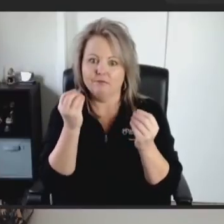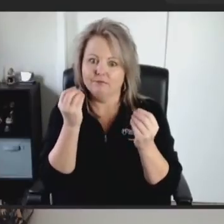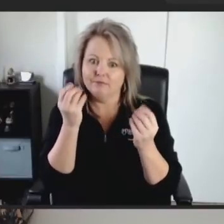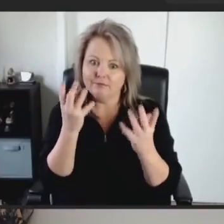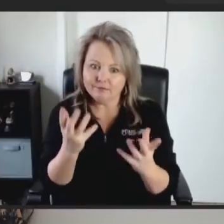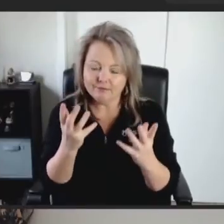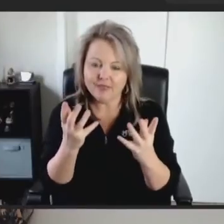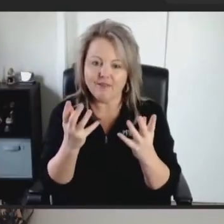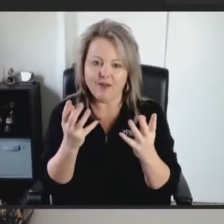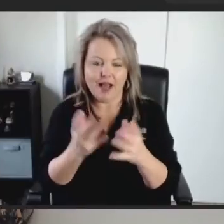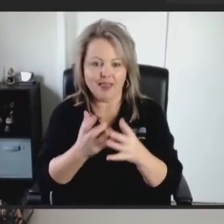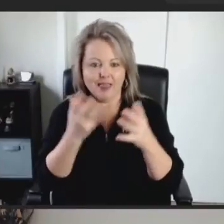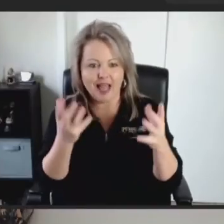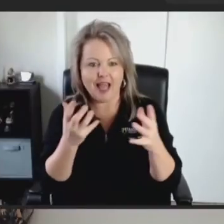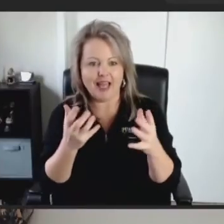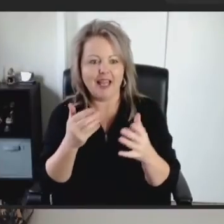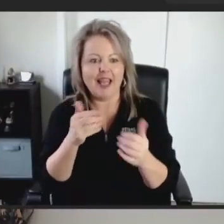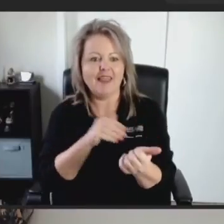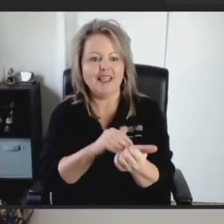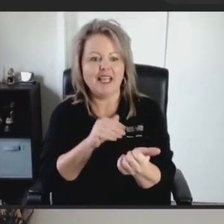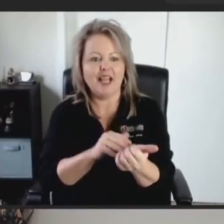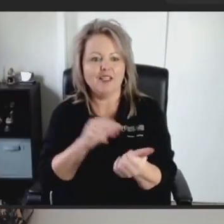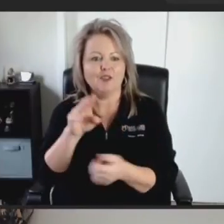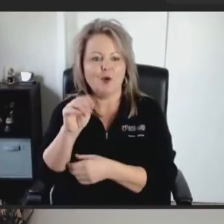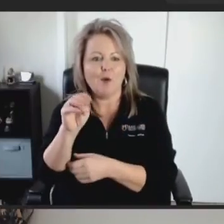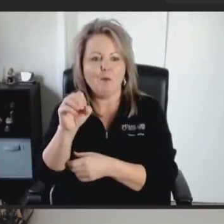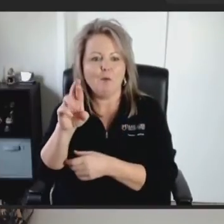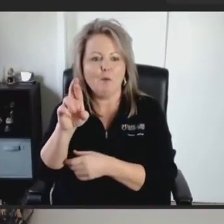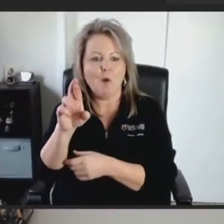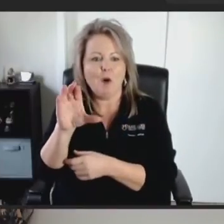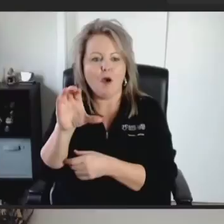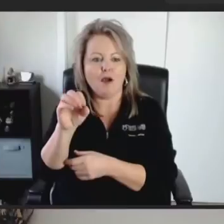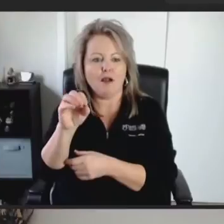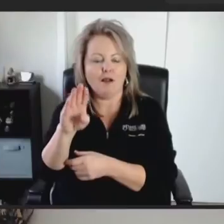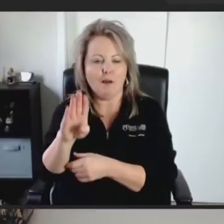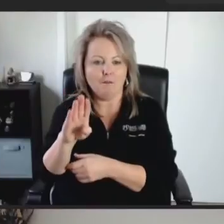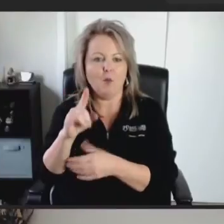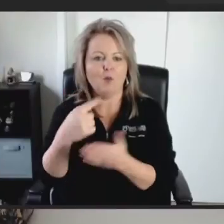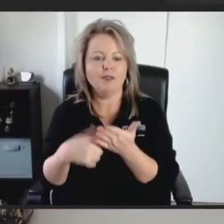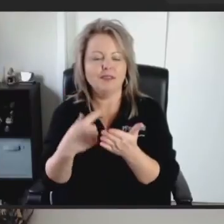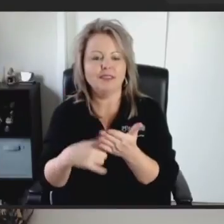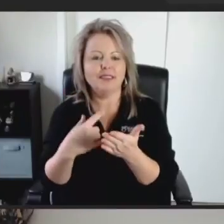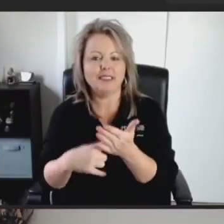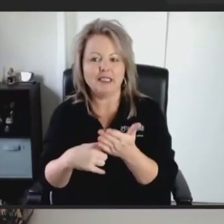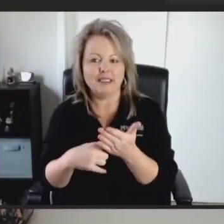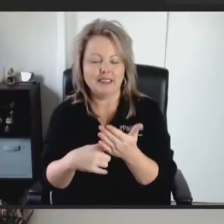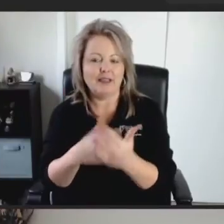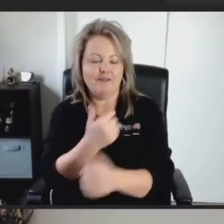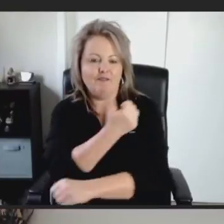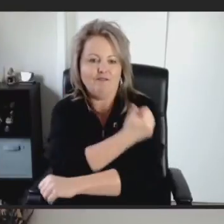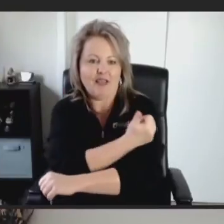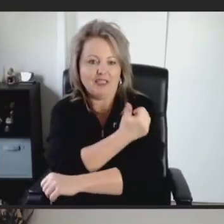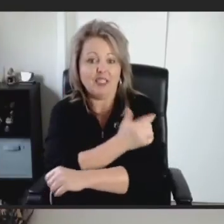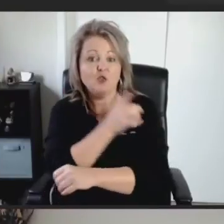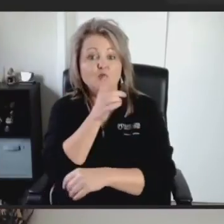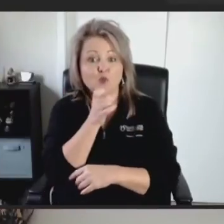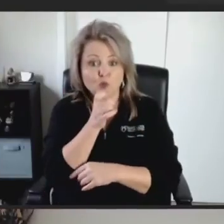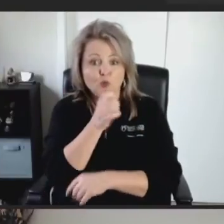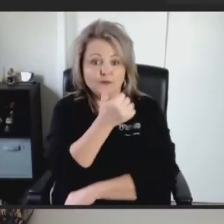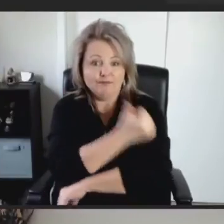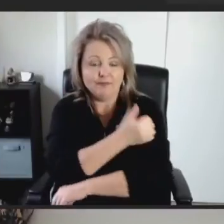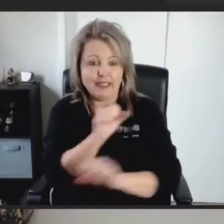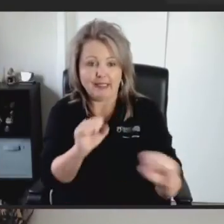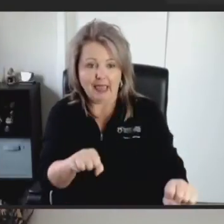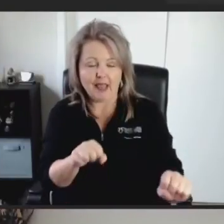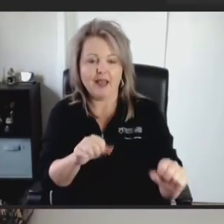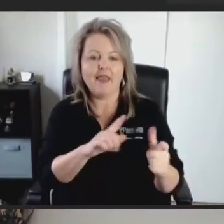I think Dr. Morcom will talk a little bit about the vaccine candidates and some other information. And then I think we will